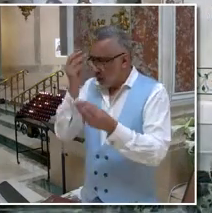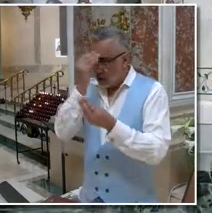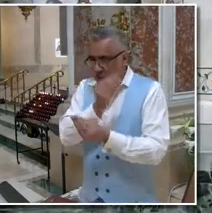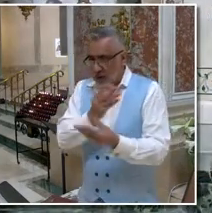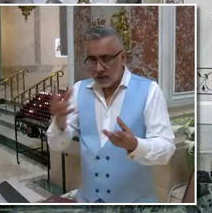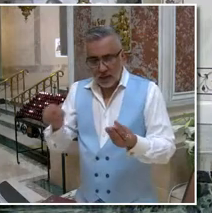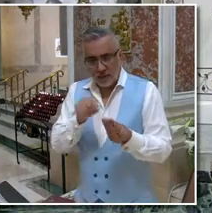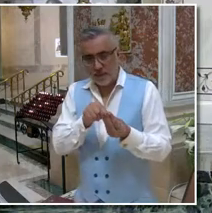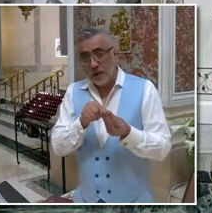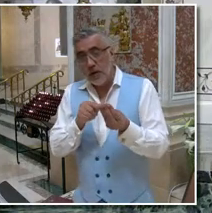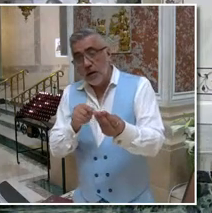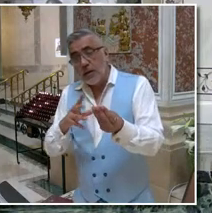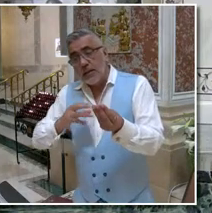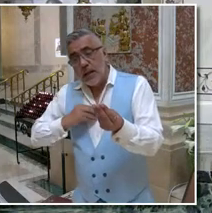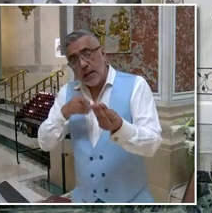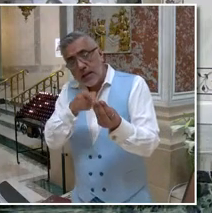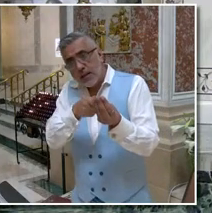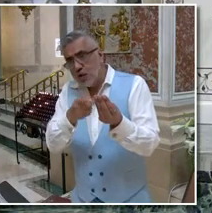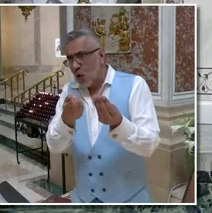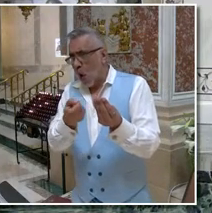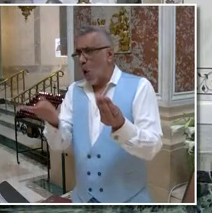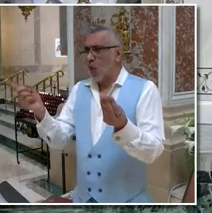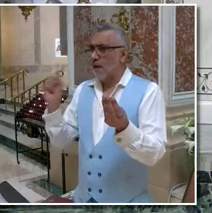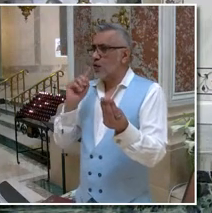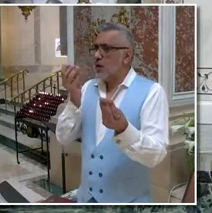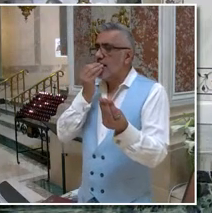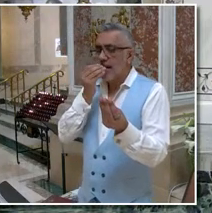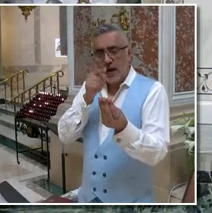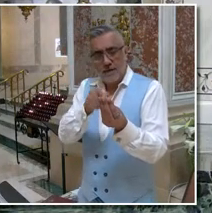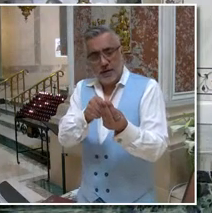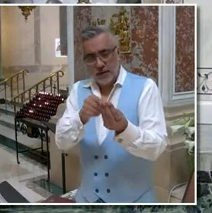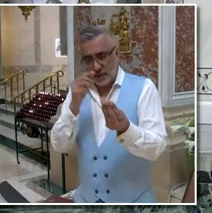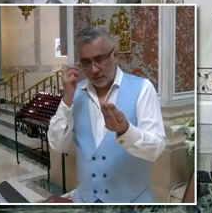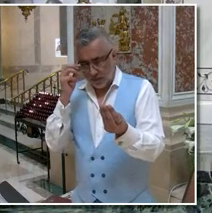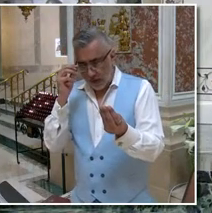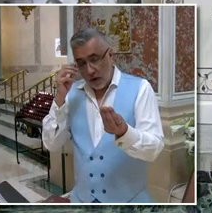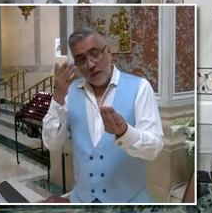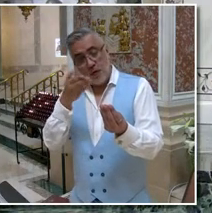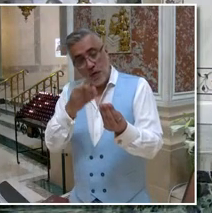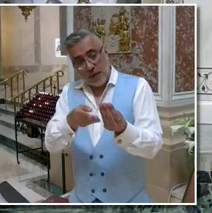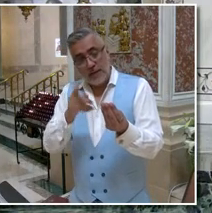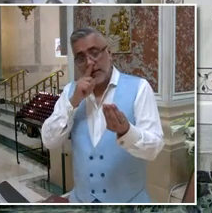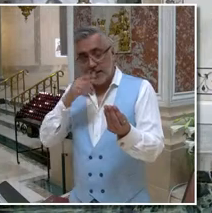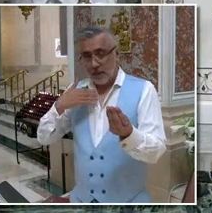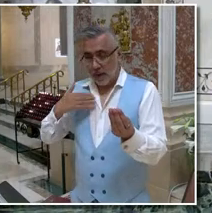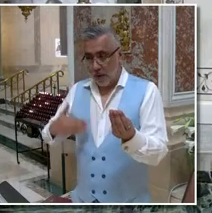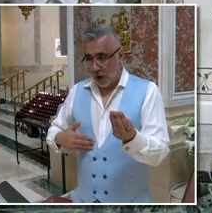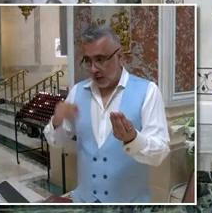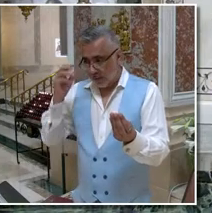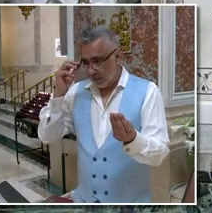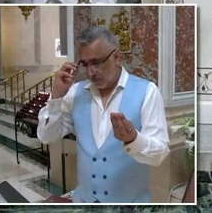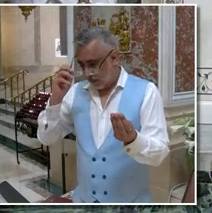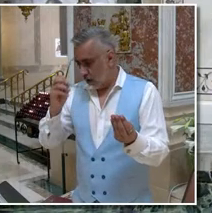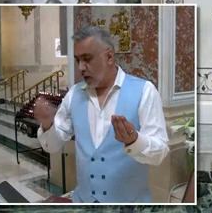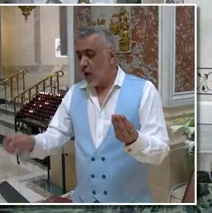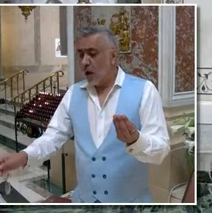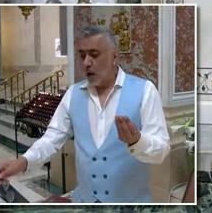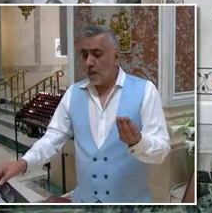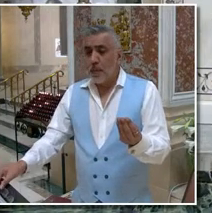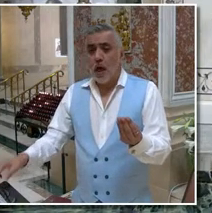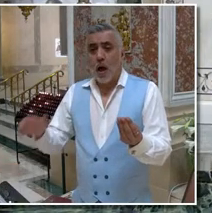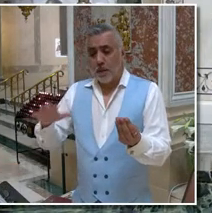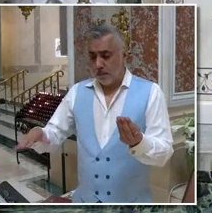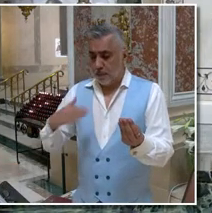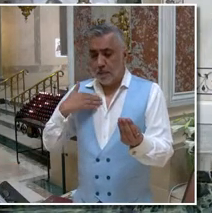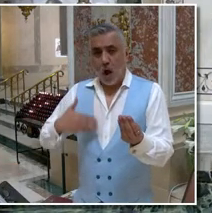saying, "Take this, all of you, and eat of it, for this is my body, which will be given